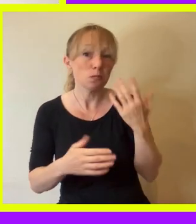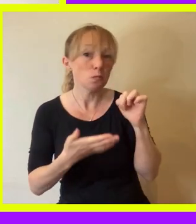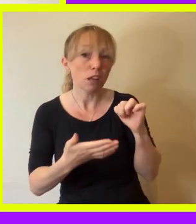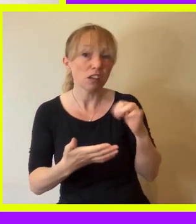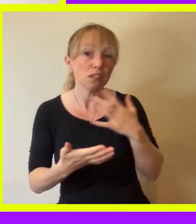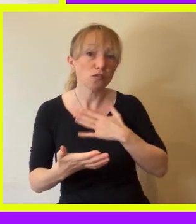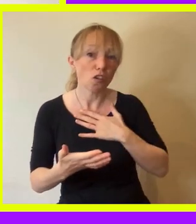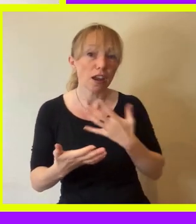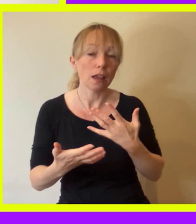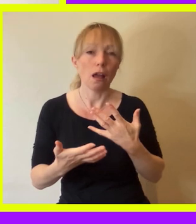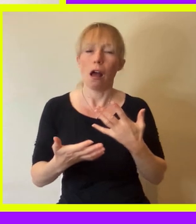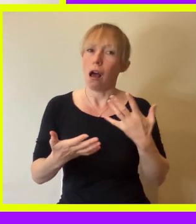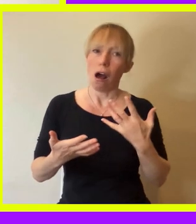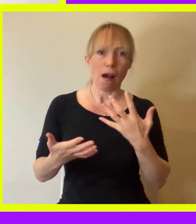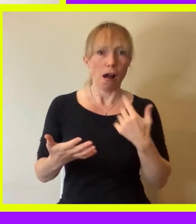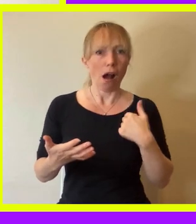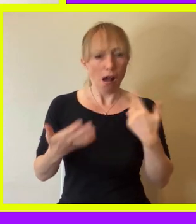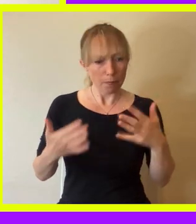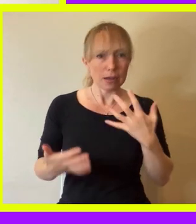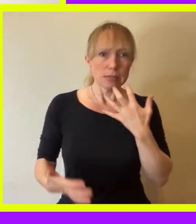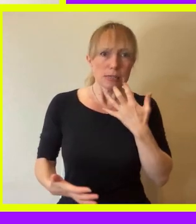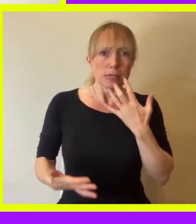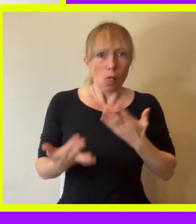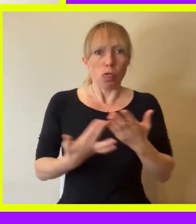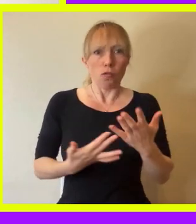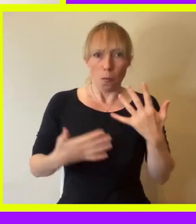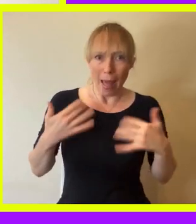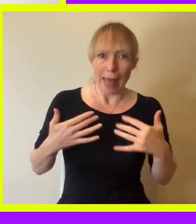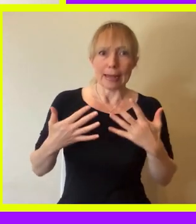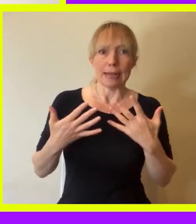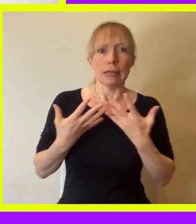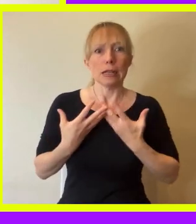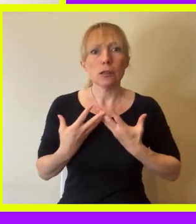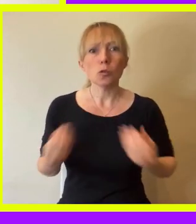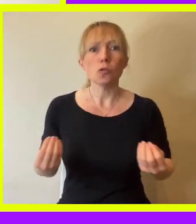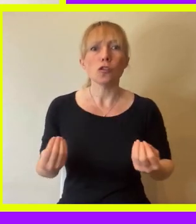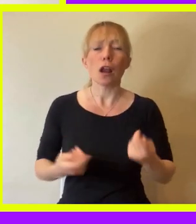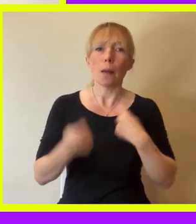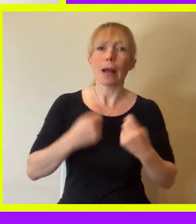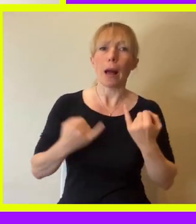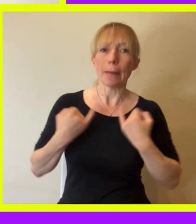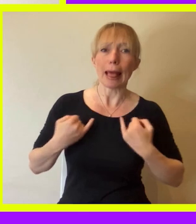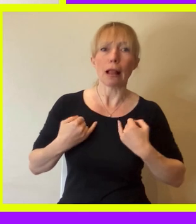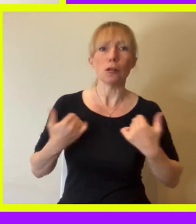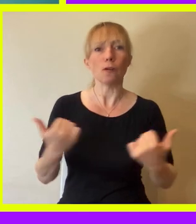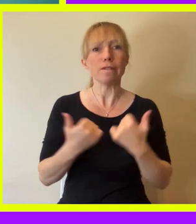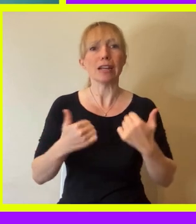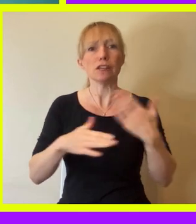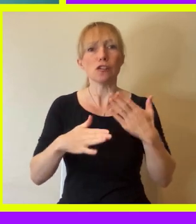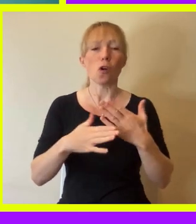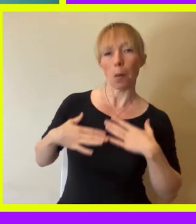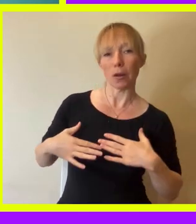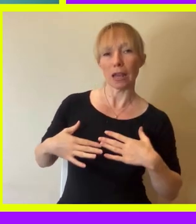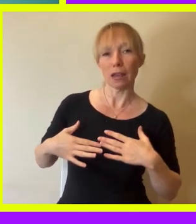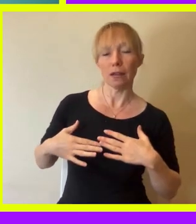pushed myself through huge physical pain and exhaustion. I've made myself ill just to get the job done. You can